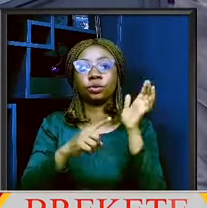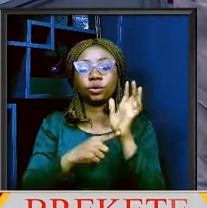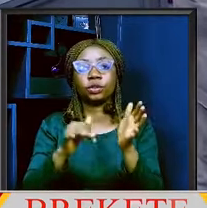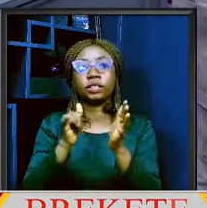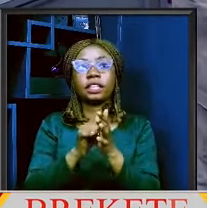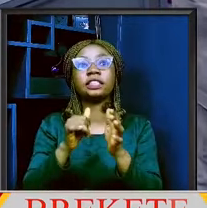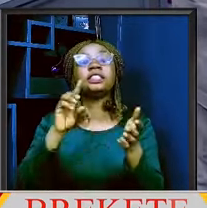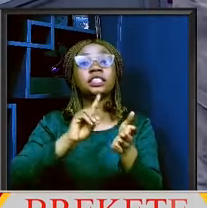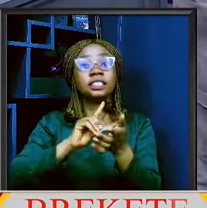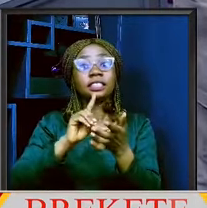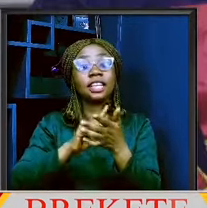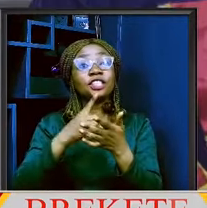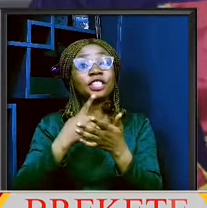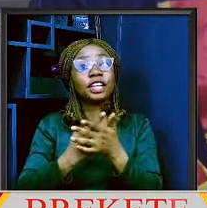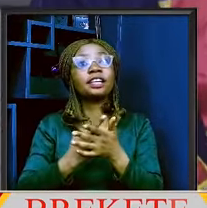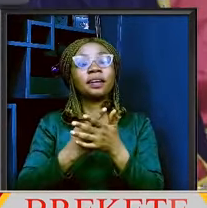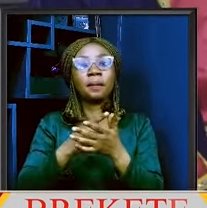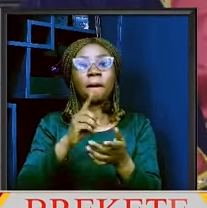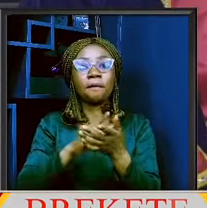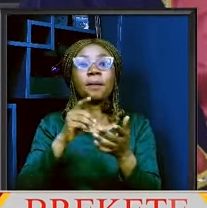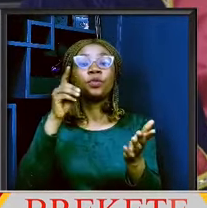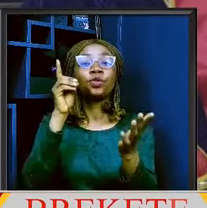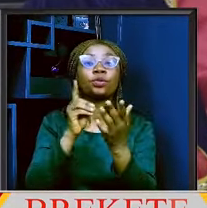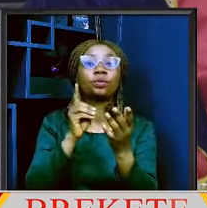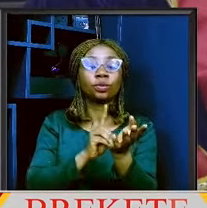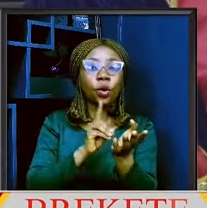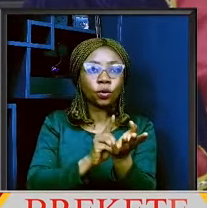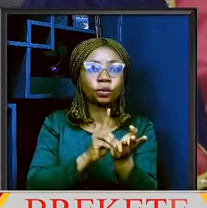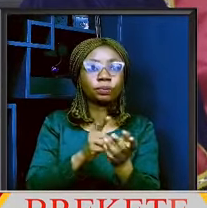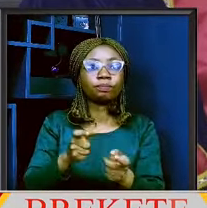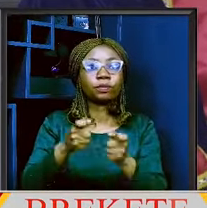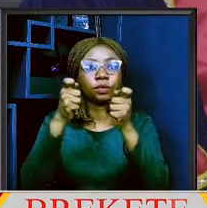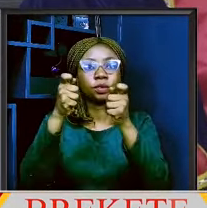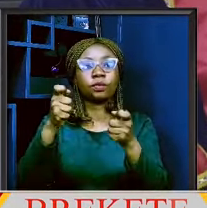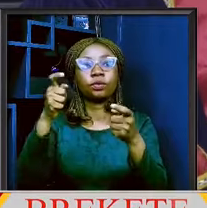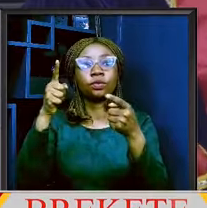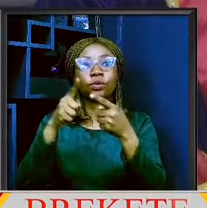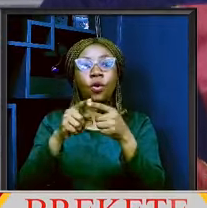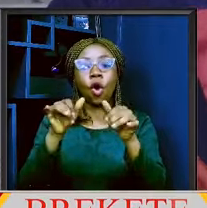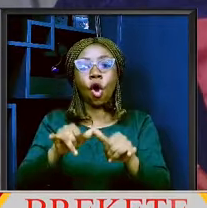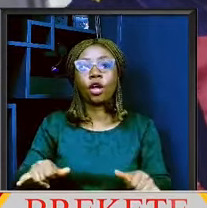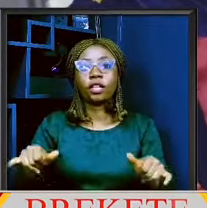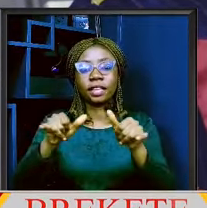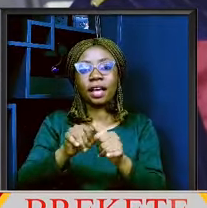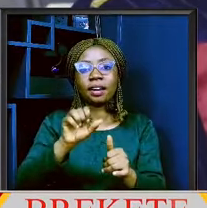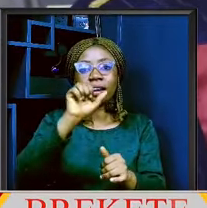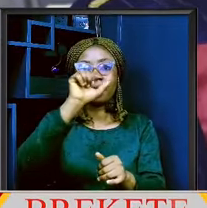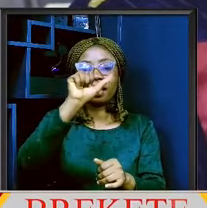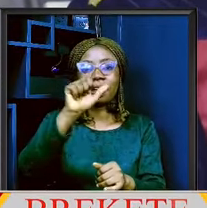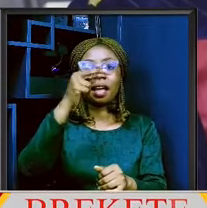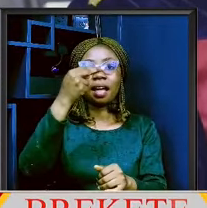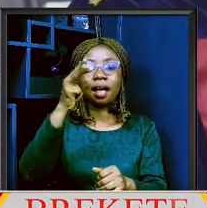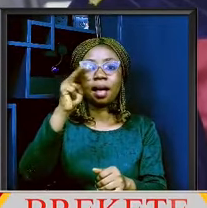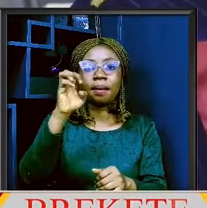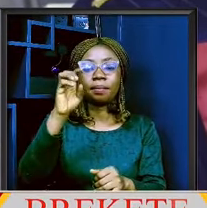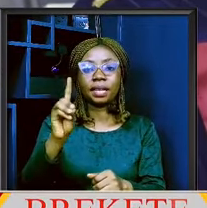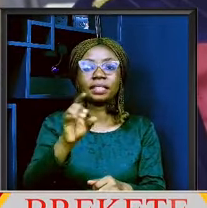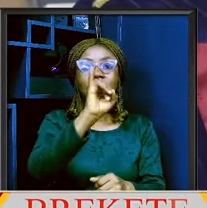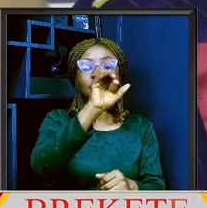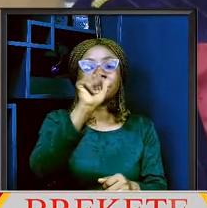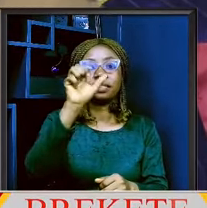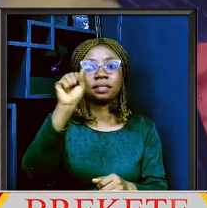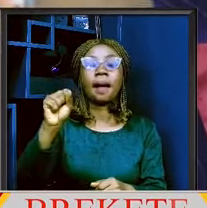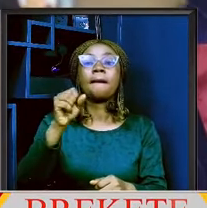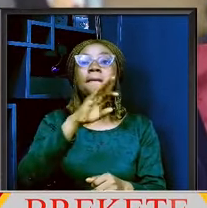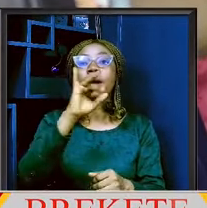degree has been confirmed. Doctor of Letters, Honoris Causa, upon Ordinary Ahmad Issa by the authority